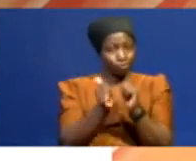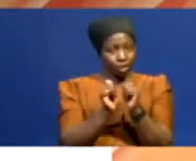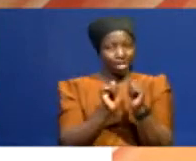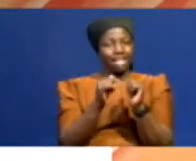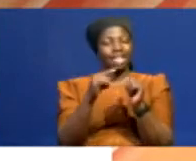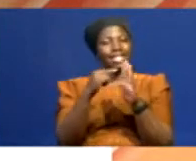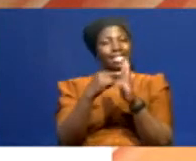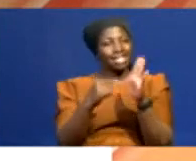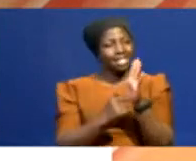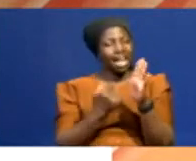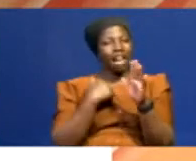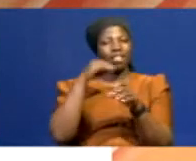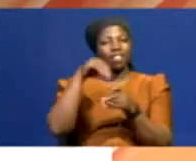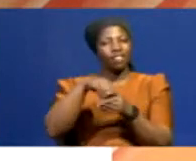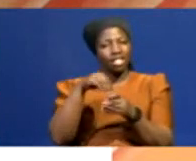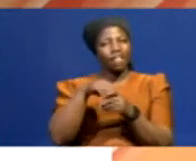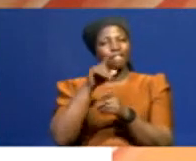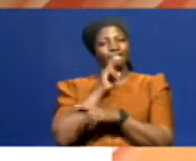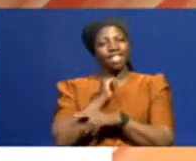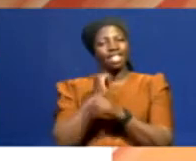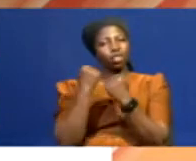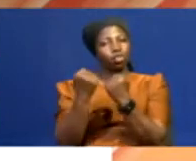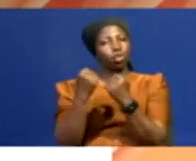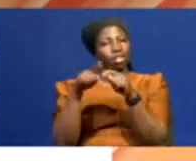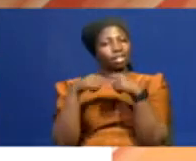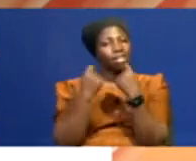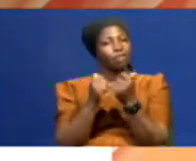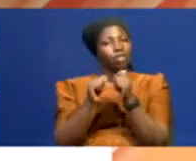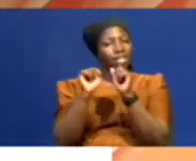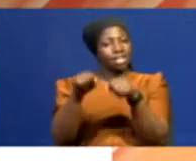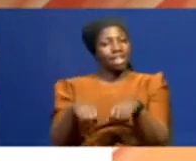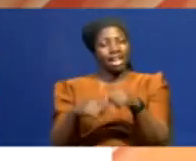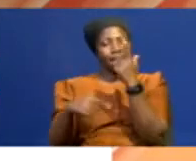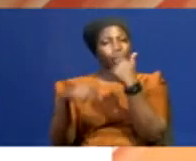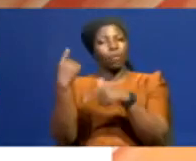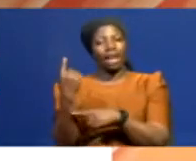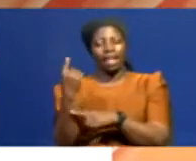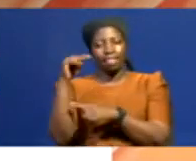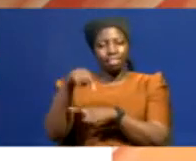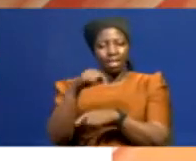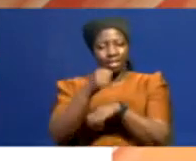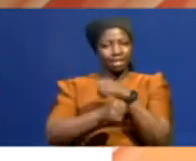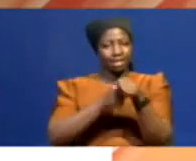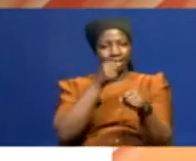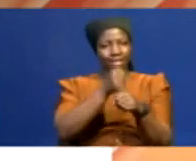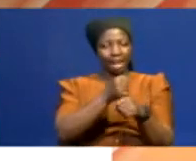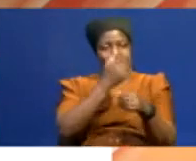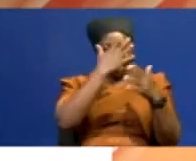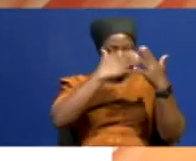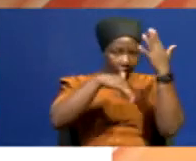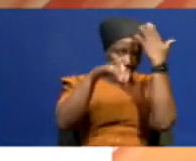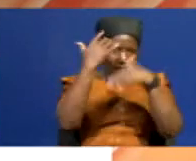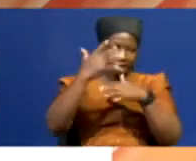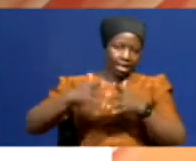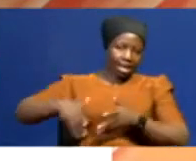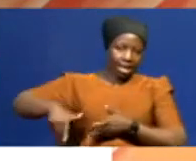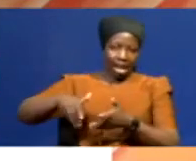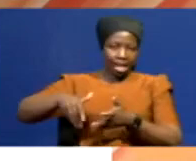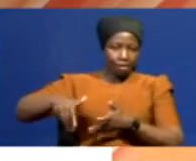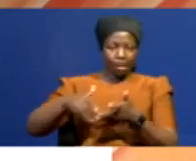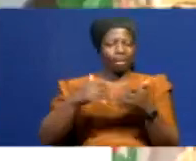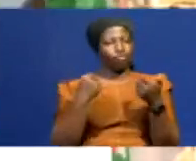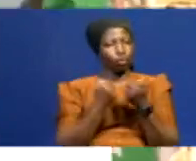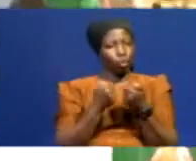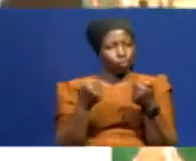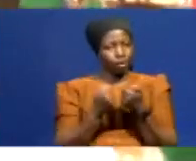having invested in formidable teams that can win both the league and this year's Varsity Rugby League. Mwanzia emphasized the need